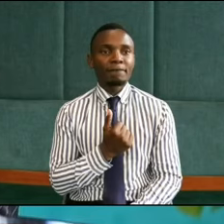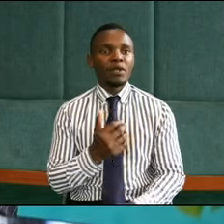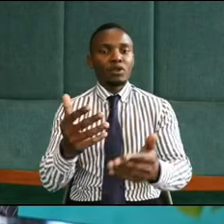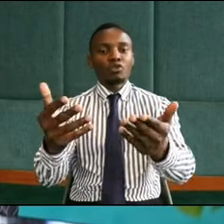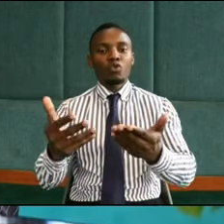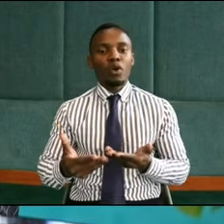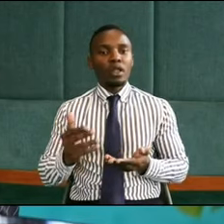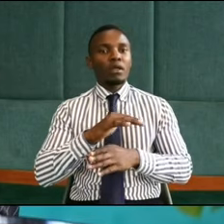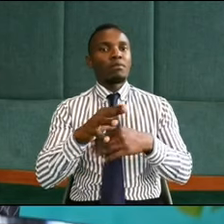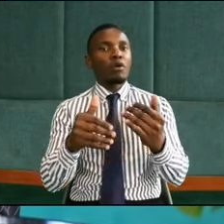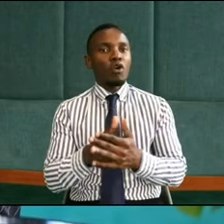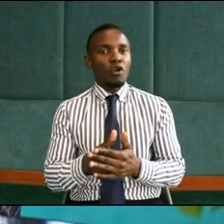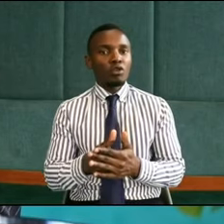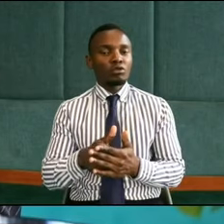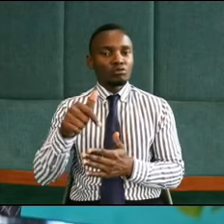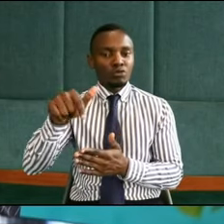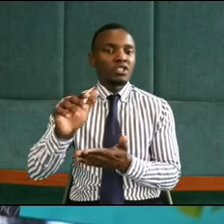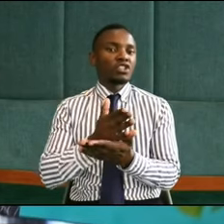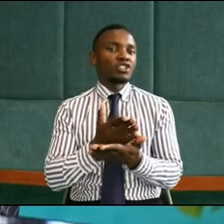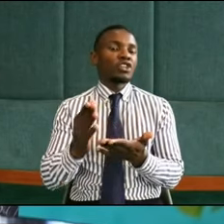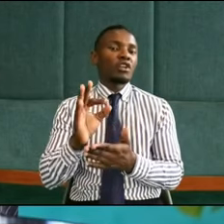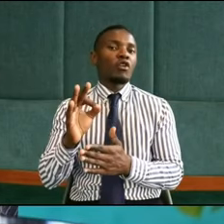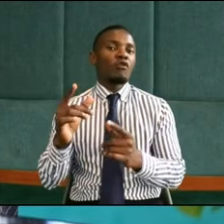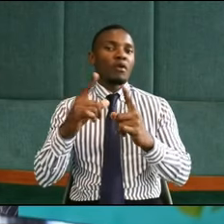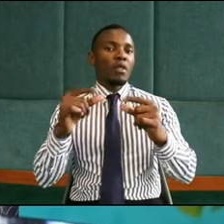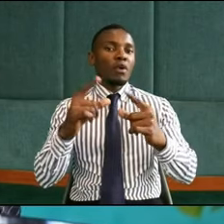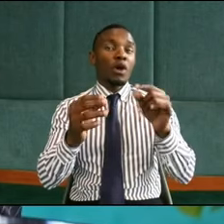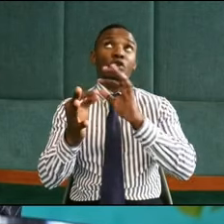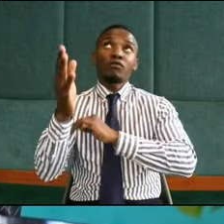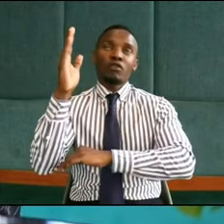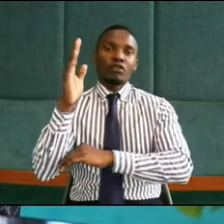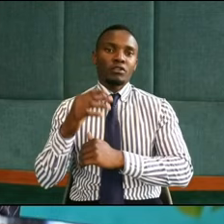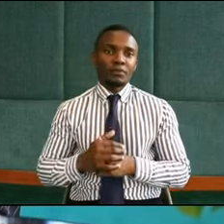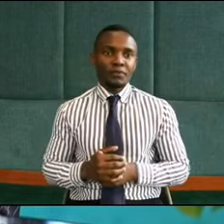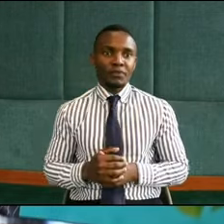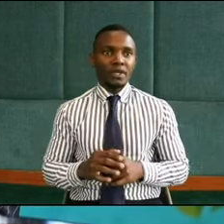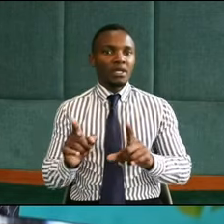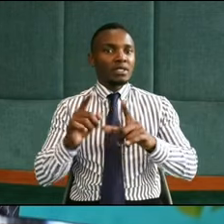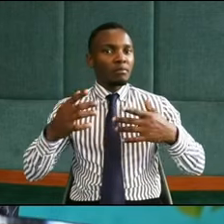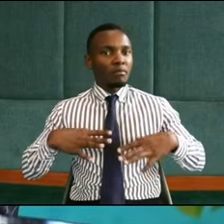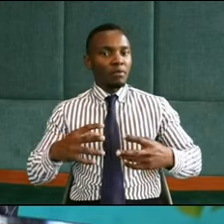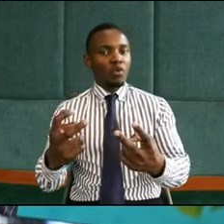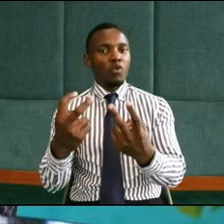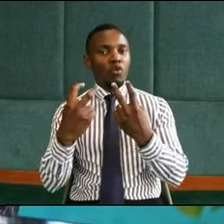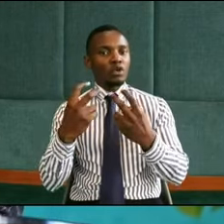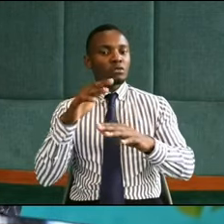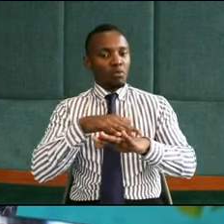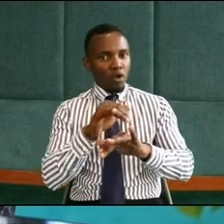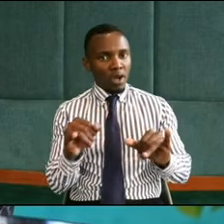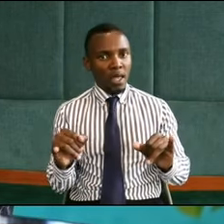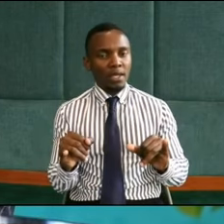welcome all of us to our sharing of the Word of God this morning. Those of us who are following online